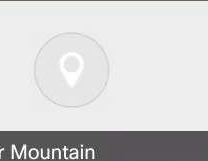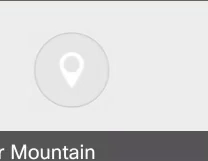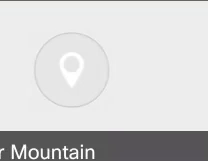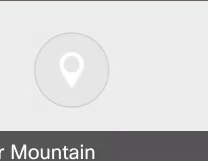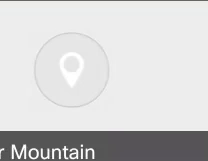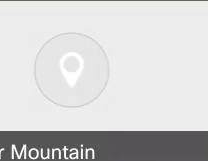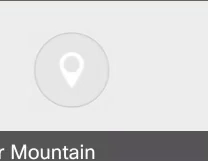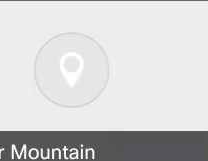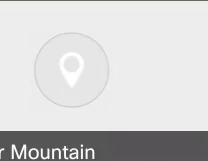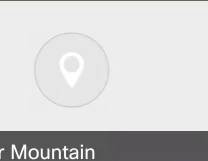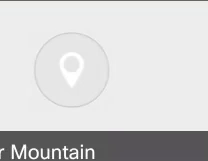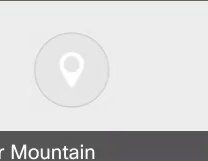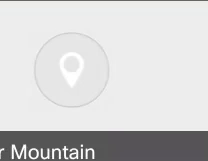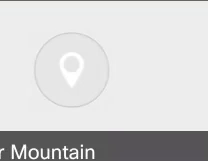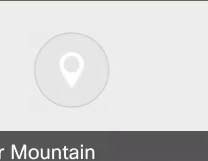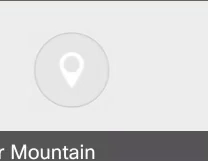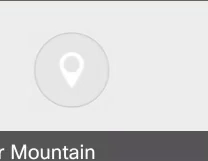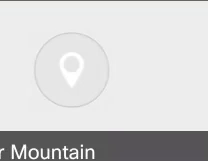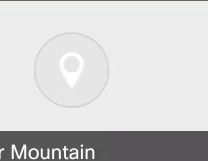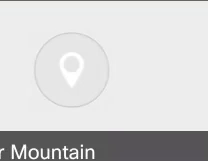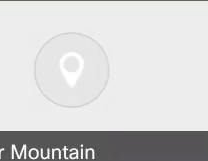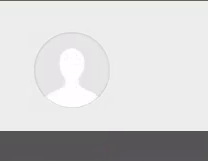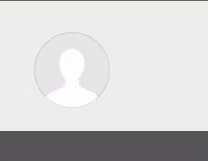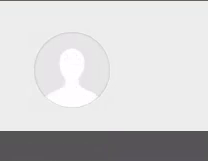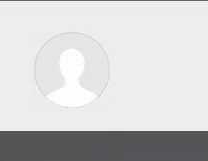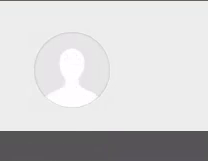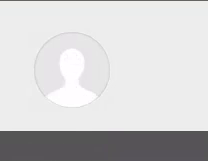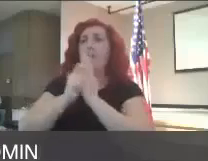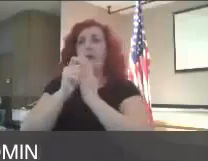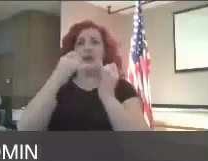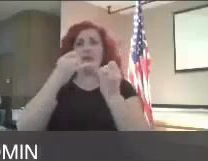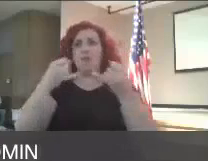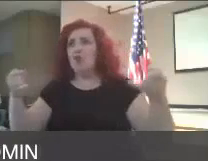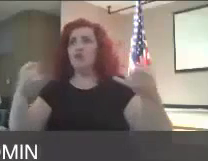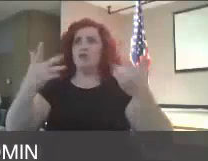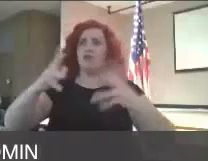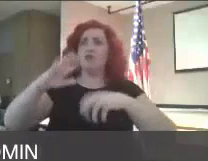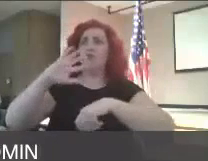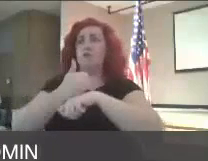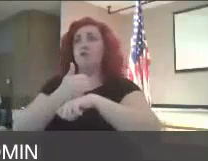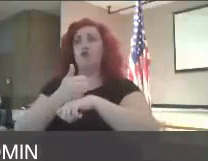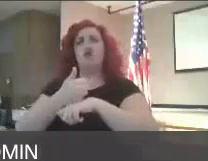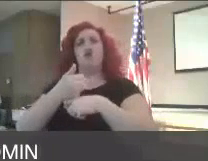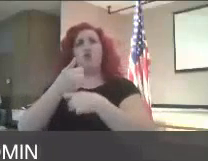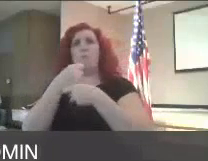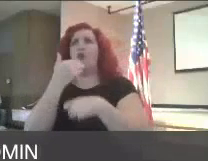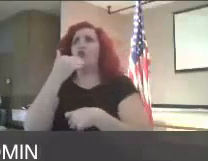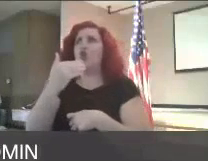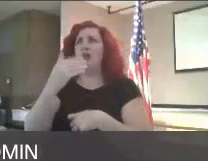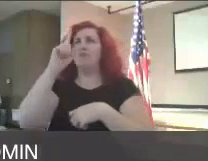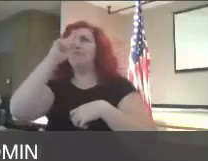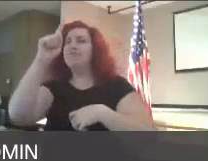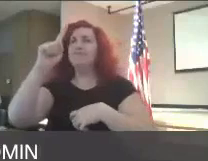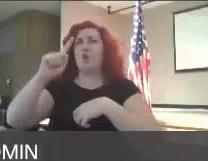the constitutional criteria and adjust these default boundaries we've created to actually make intelligently